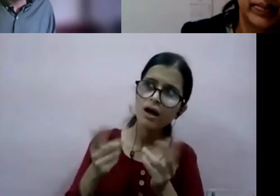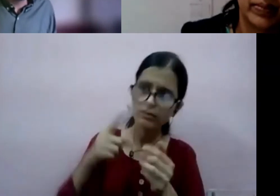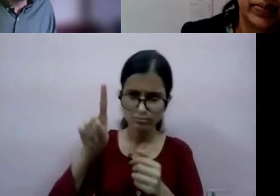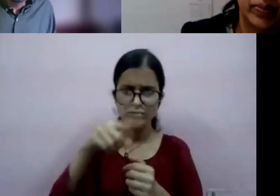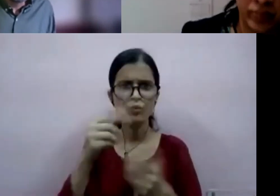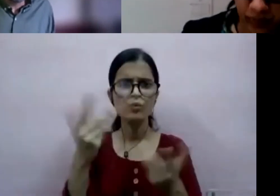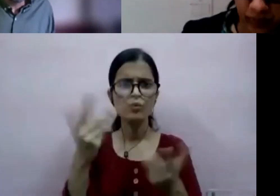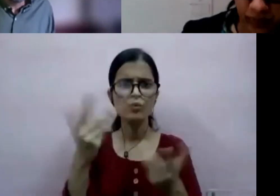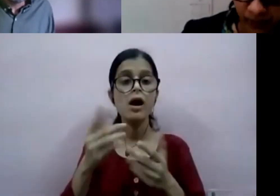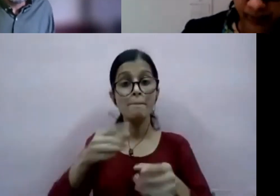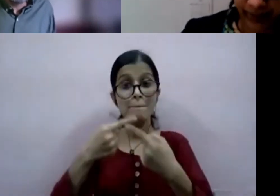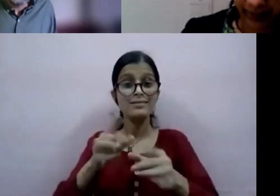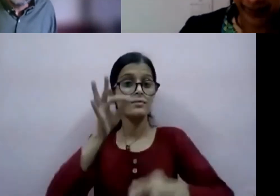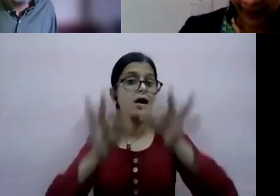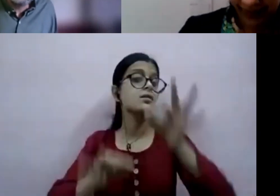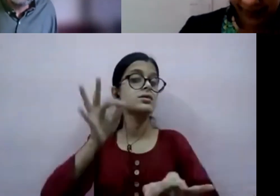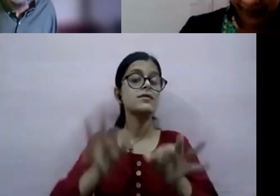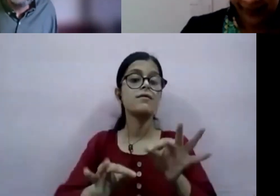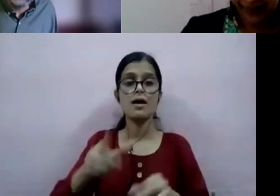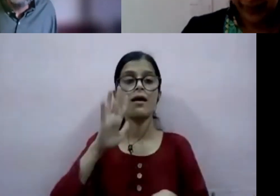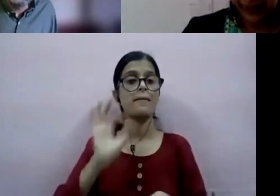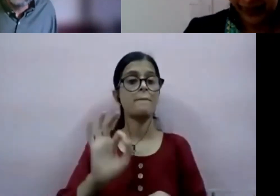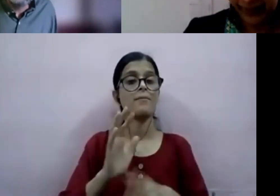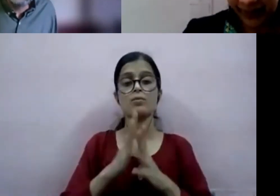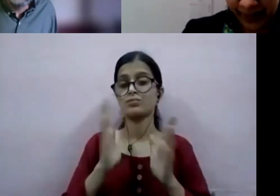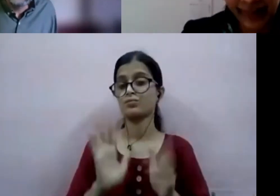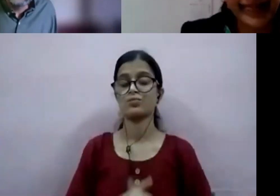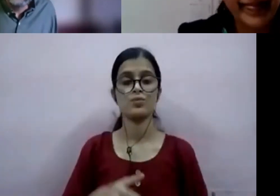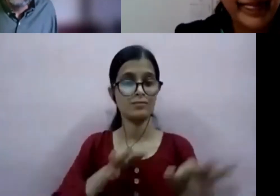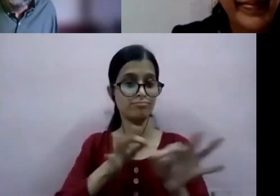they look at your methods. They ask you to justify your approach.